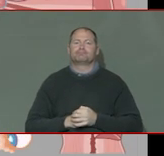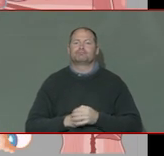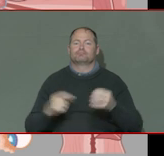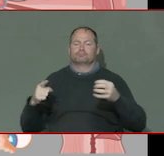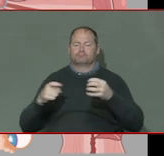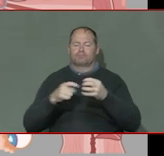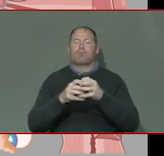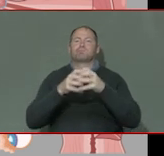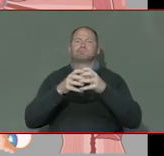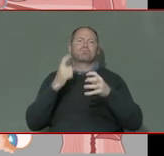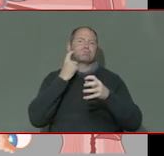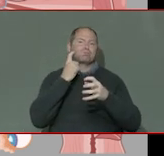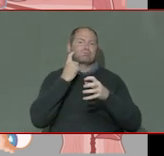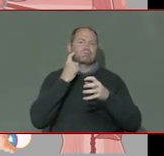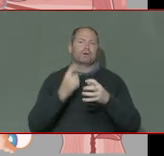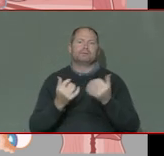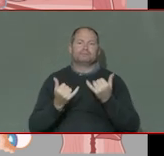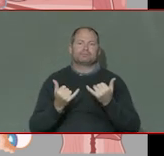Fertilization on itself, always